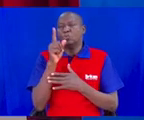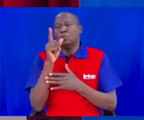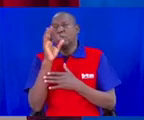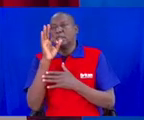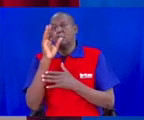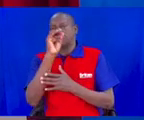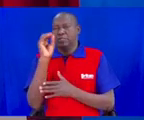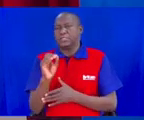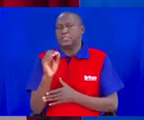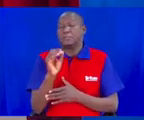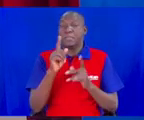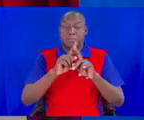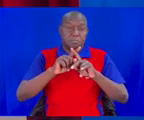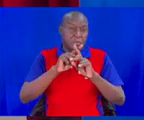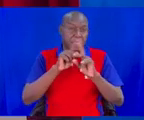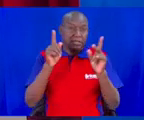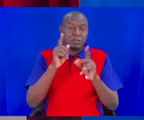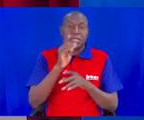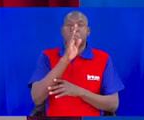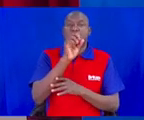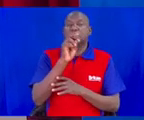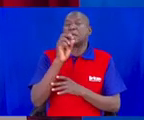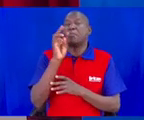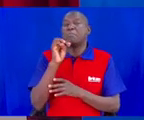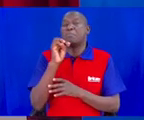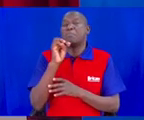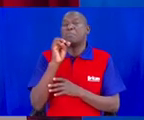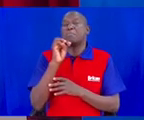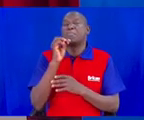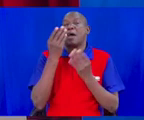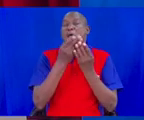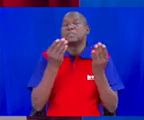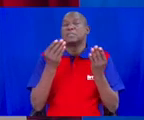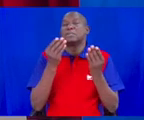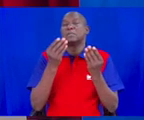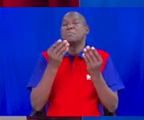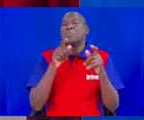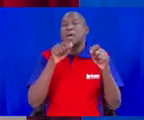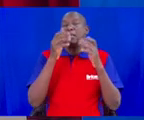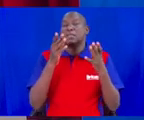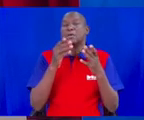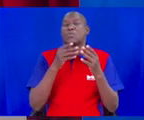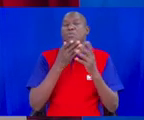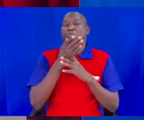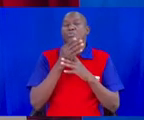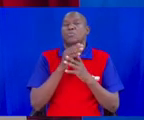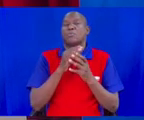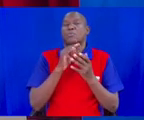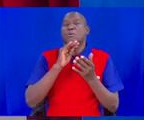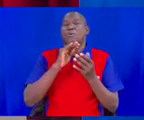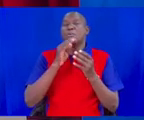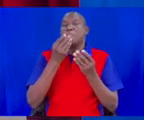But Britam Asset Managers, through the Money Market Fund, we're able now to get your money